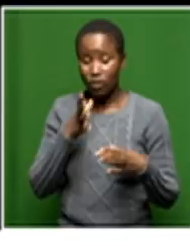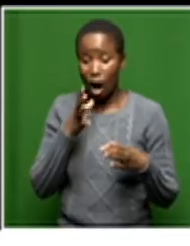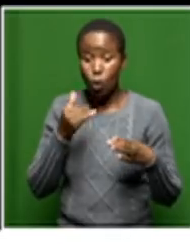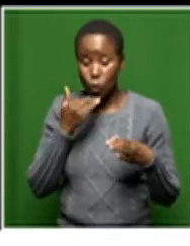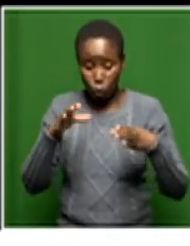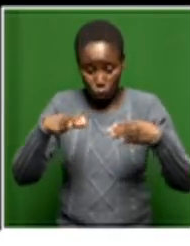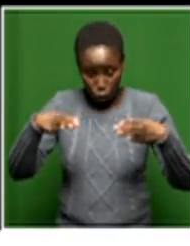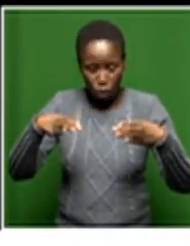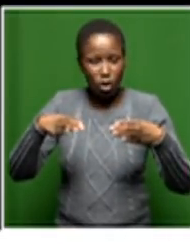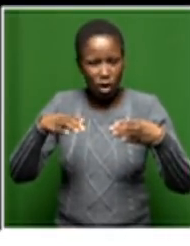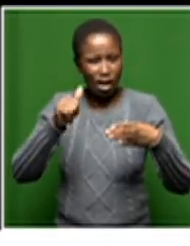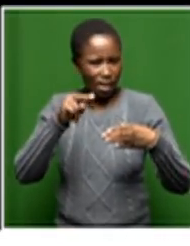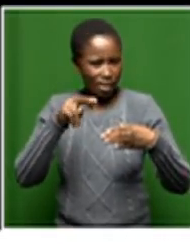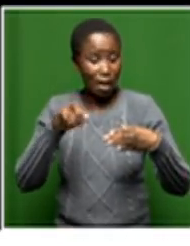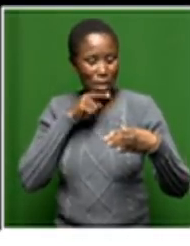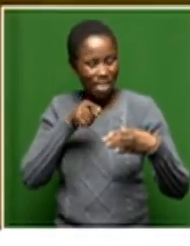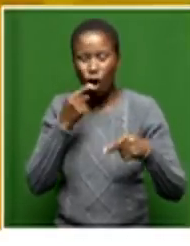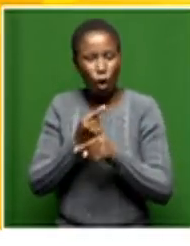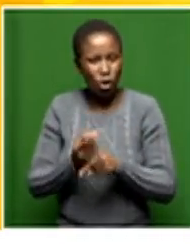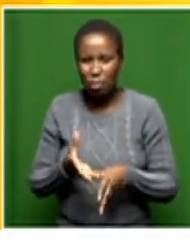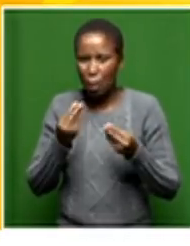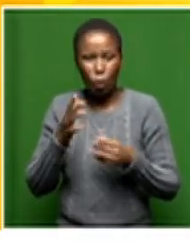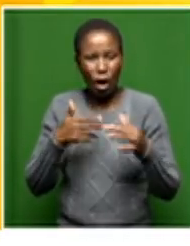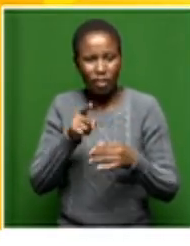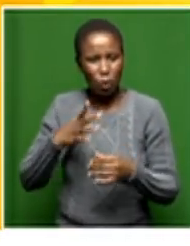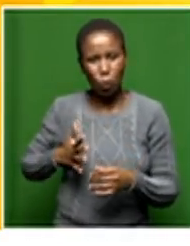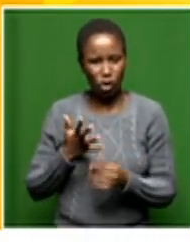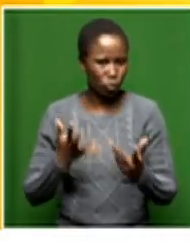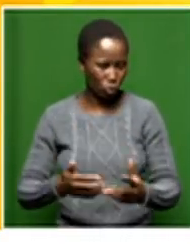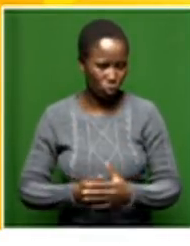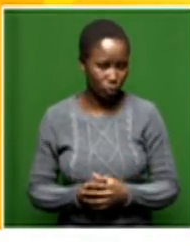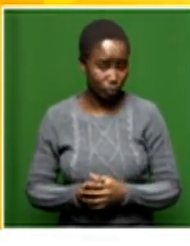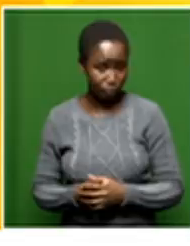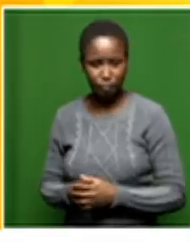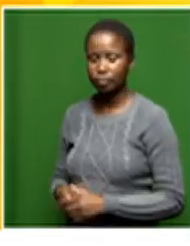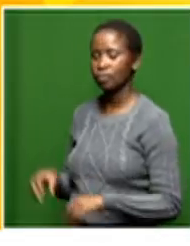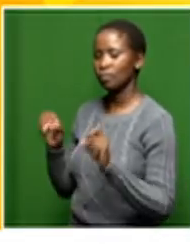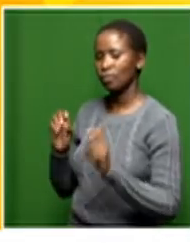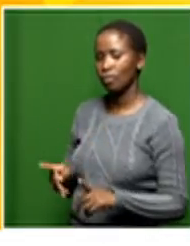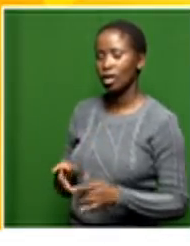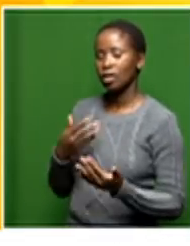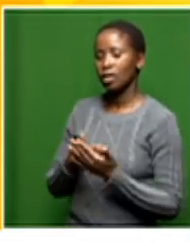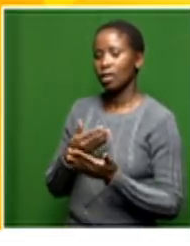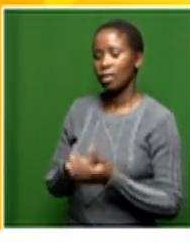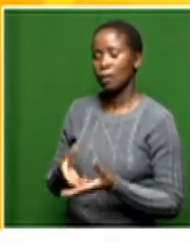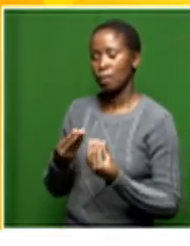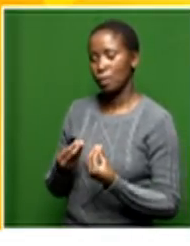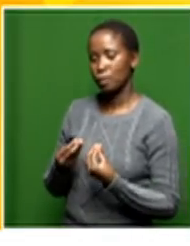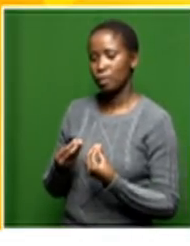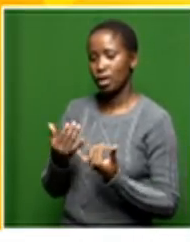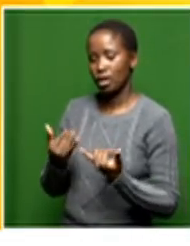want. So if we take a topical issue at the moment, Sibusiso